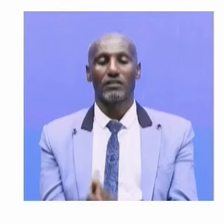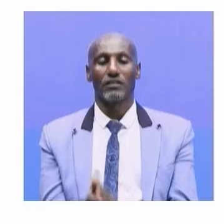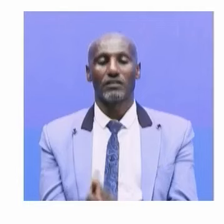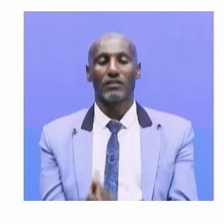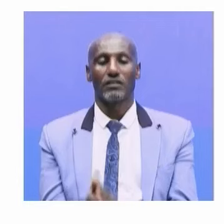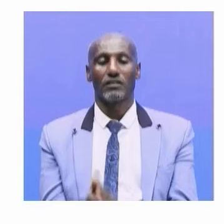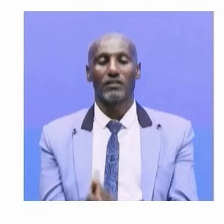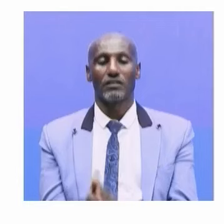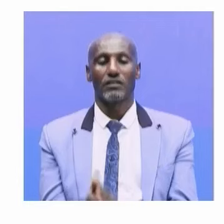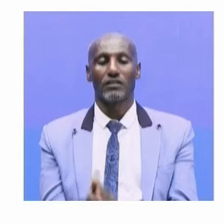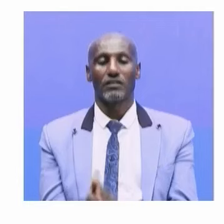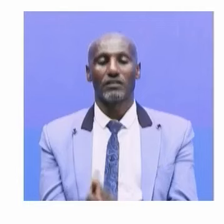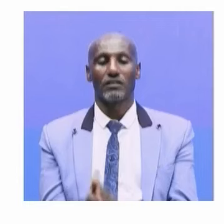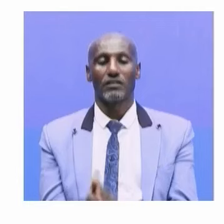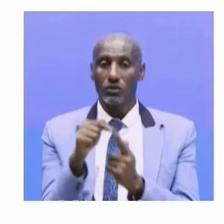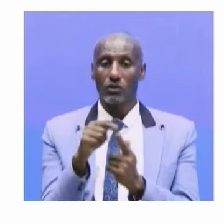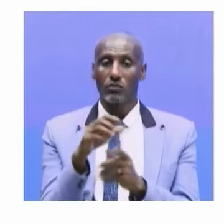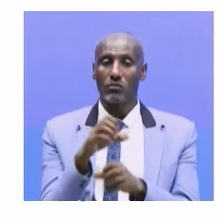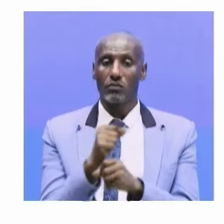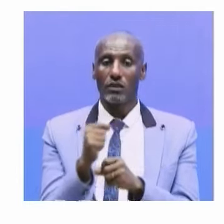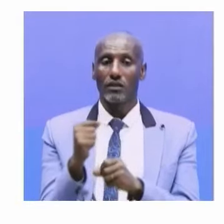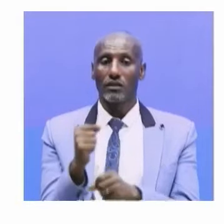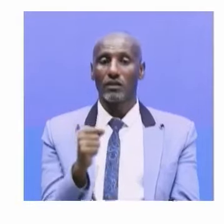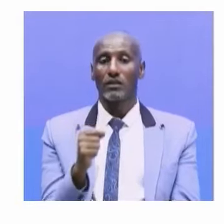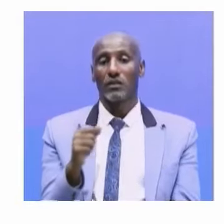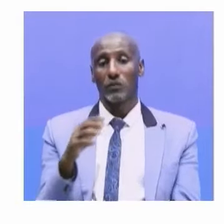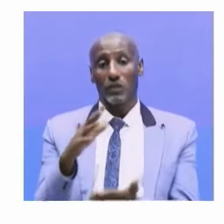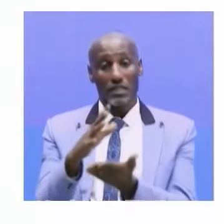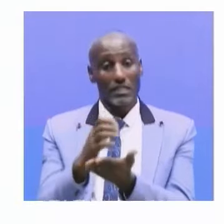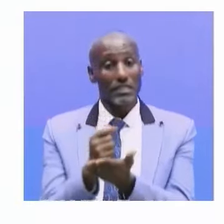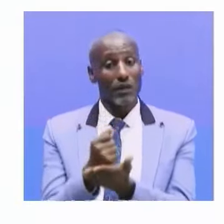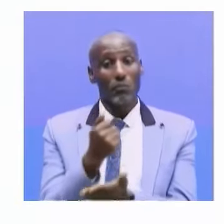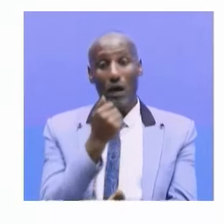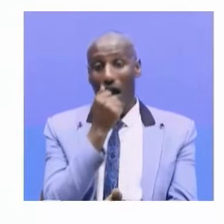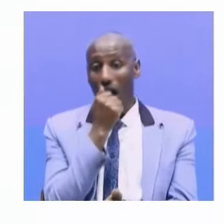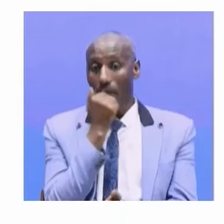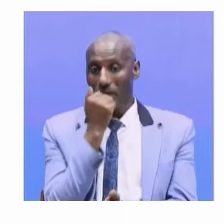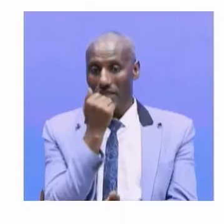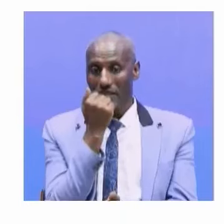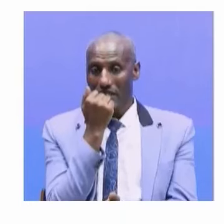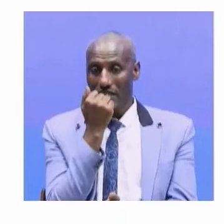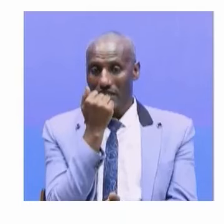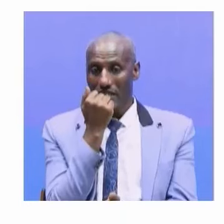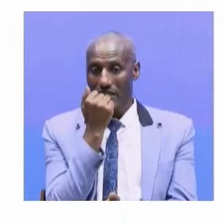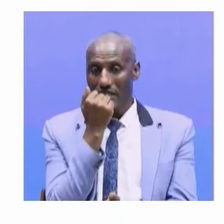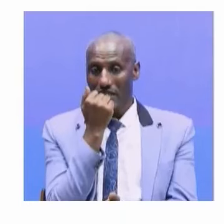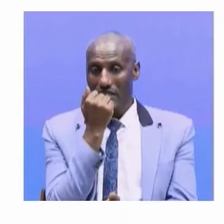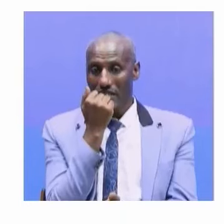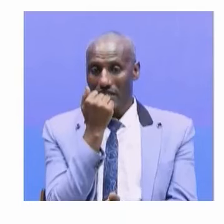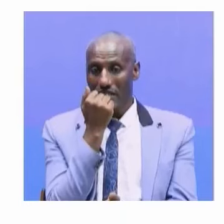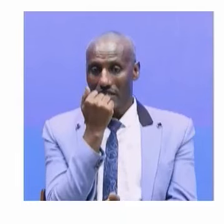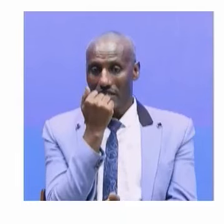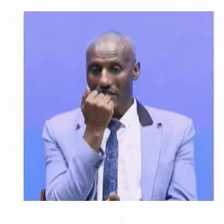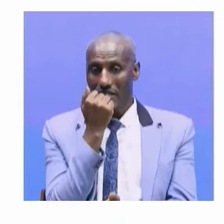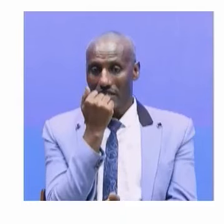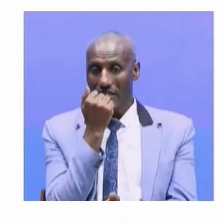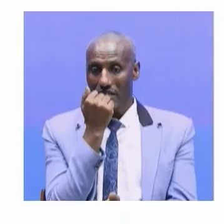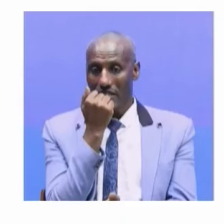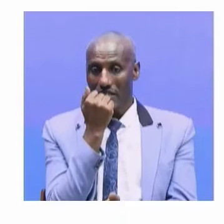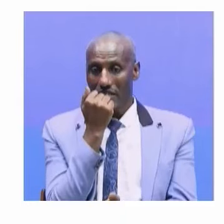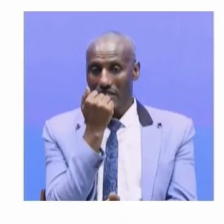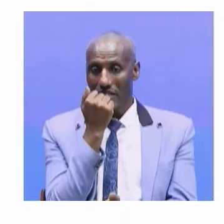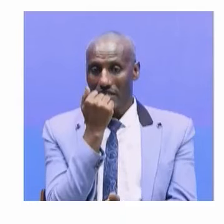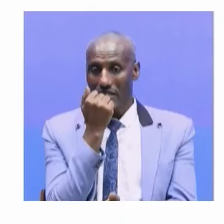pie. We can say here some. Here is a countable noun. Also,